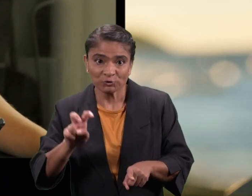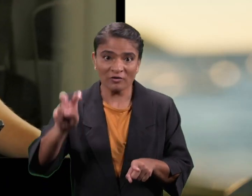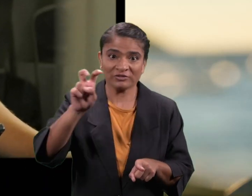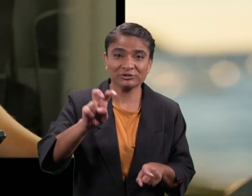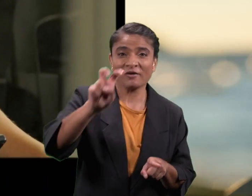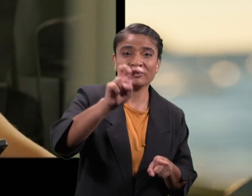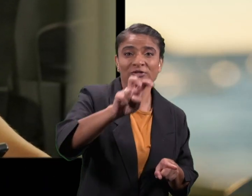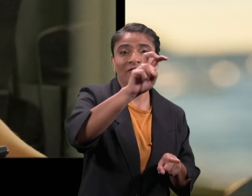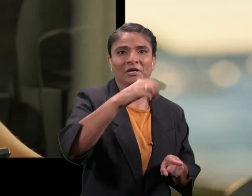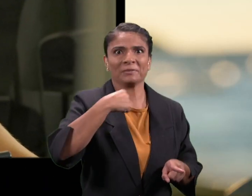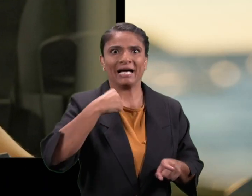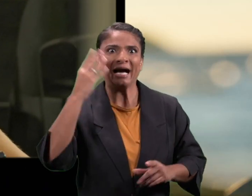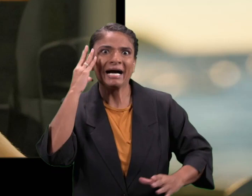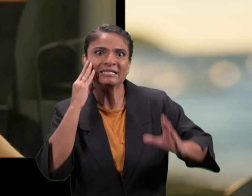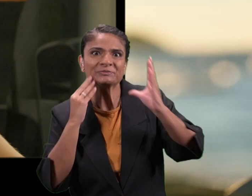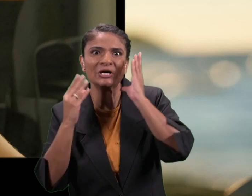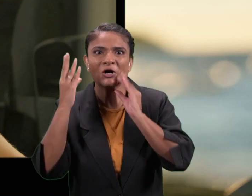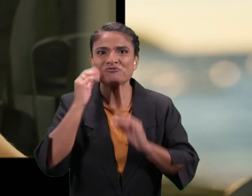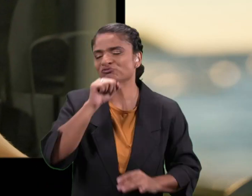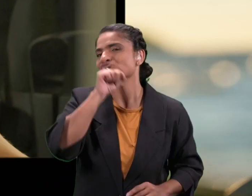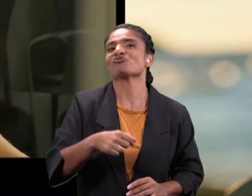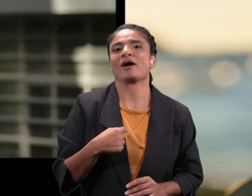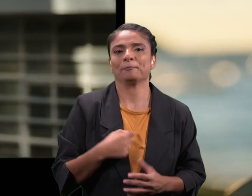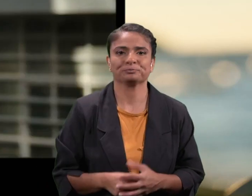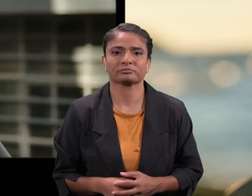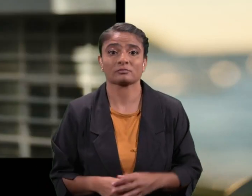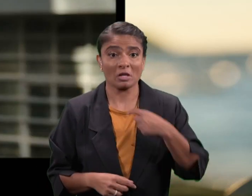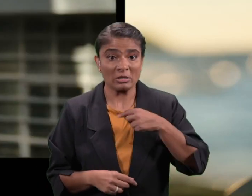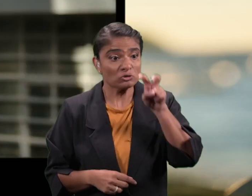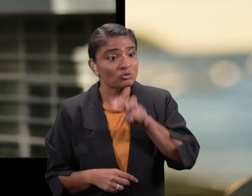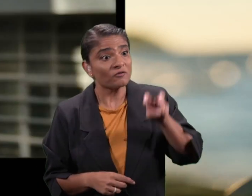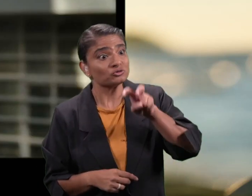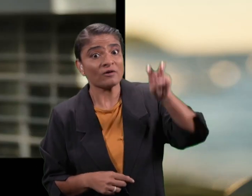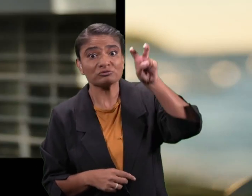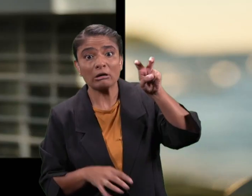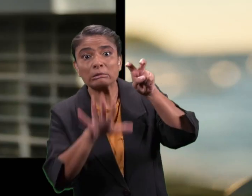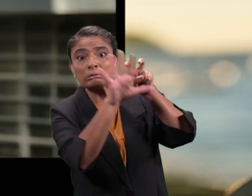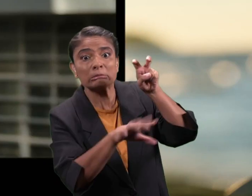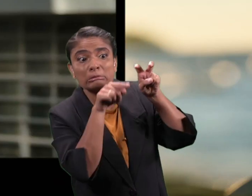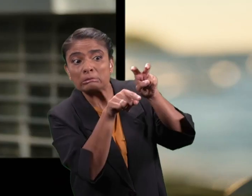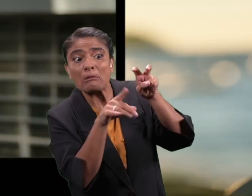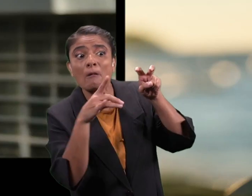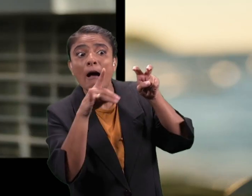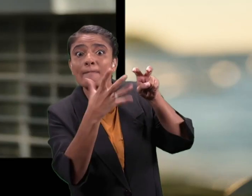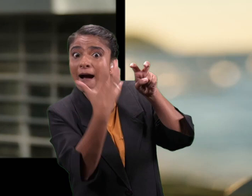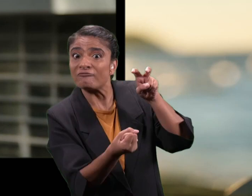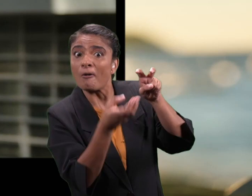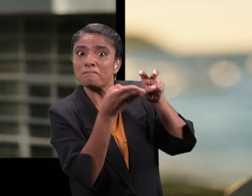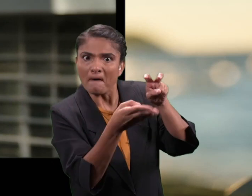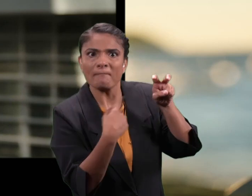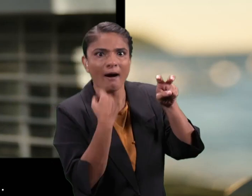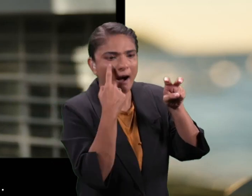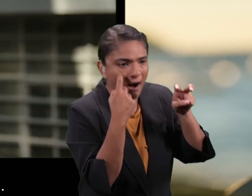I just like the experience of traveling. Travel around, see what kind of animals are in that specific area